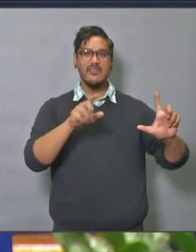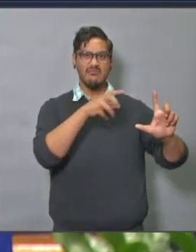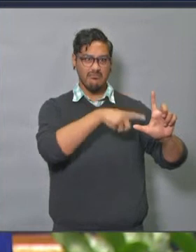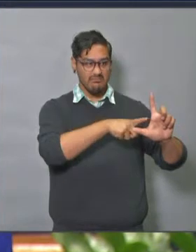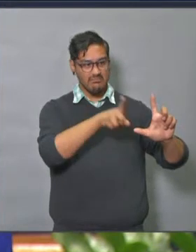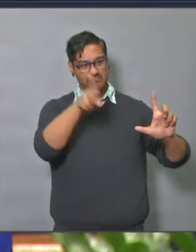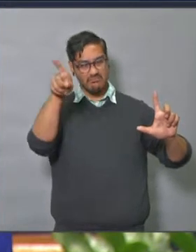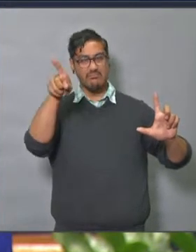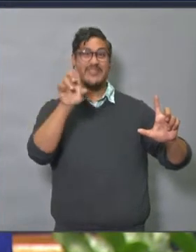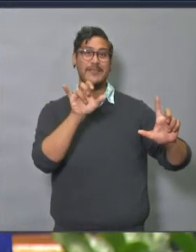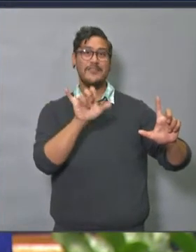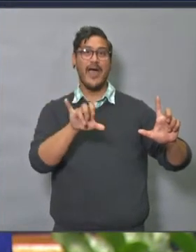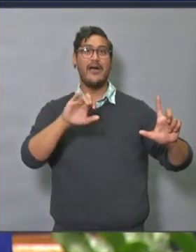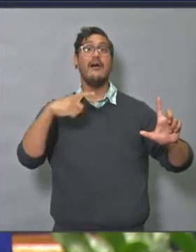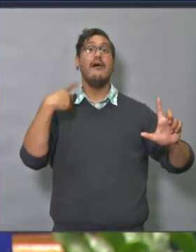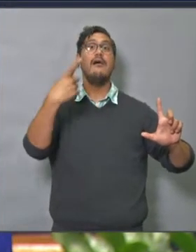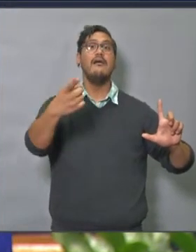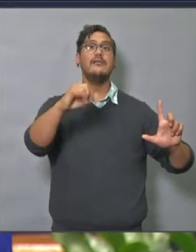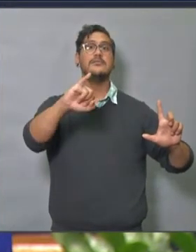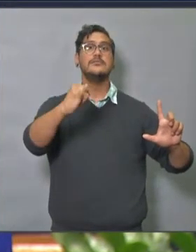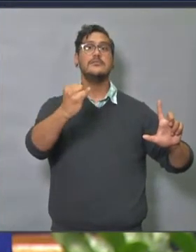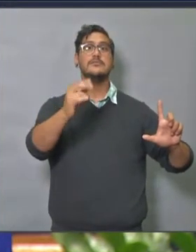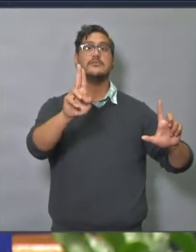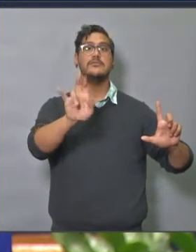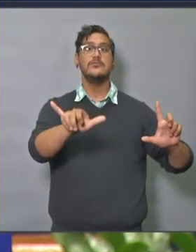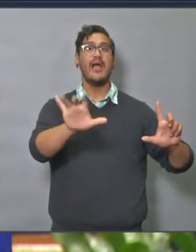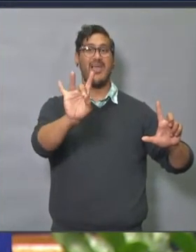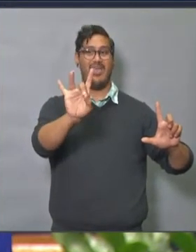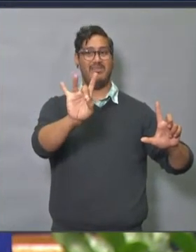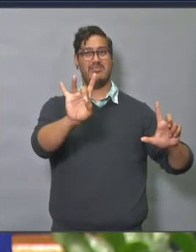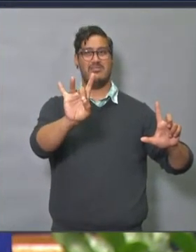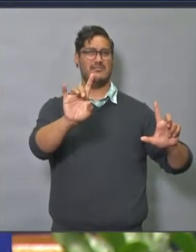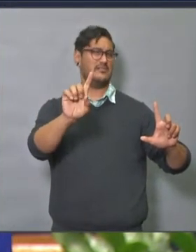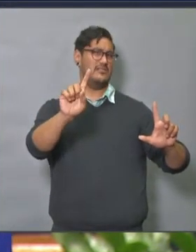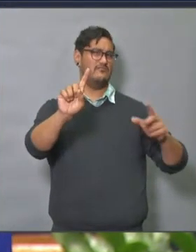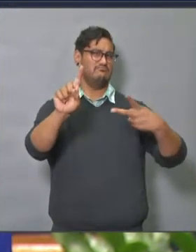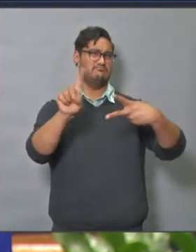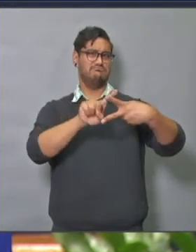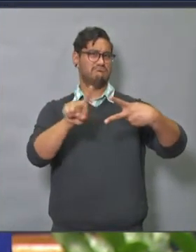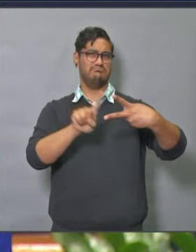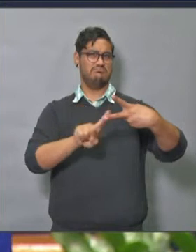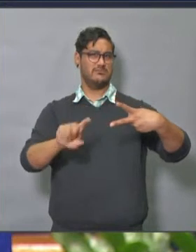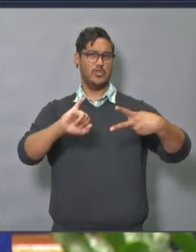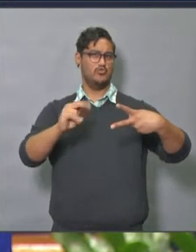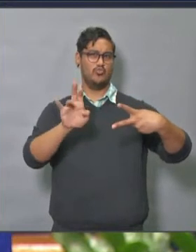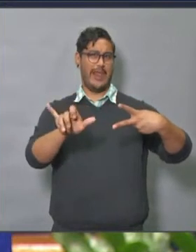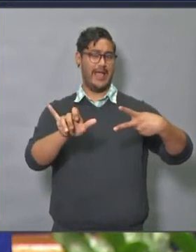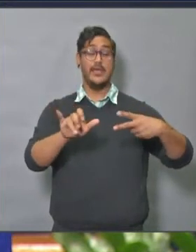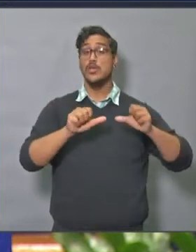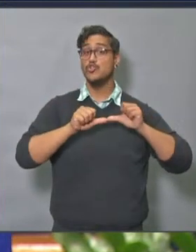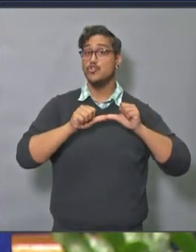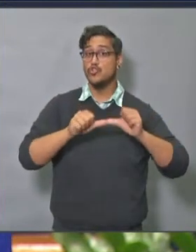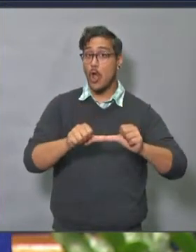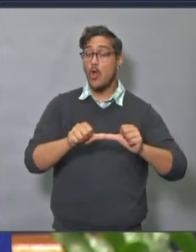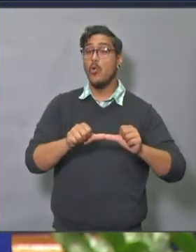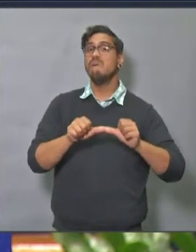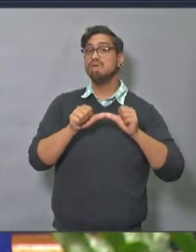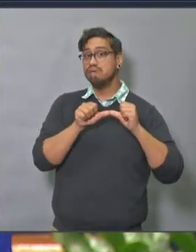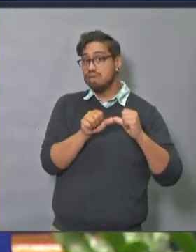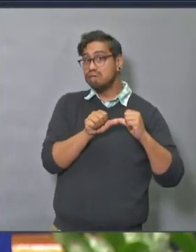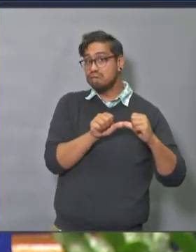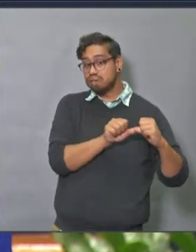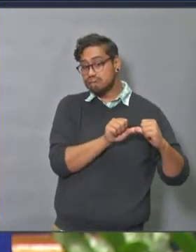out to July 8th, that week, the first or second week in July, showing it constant and stable at around